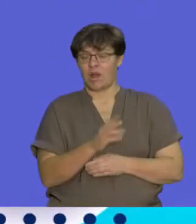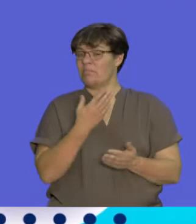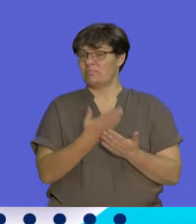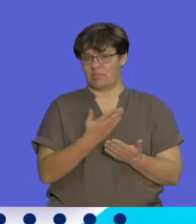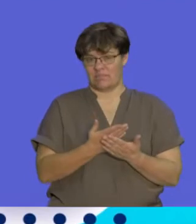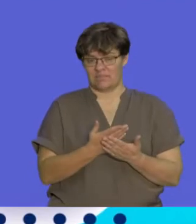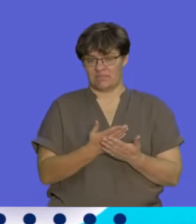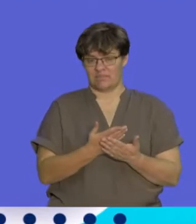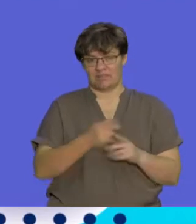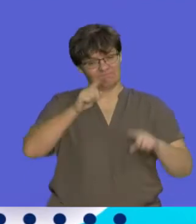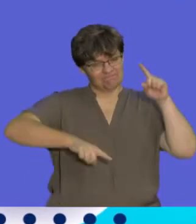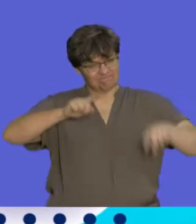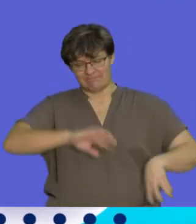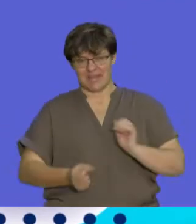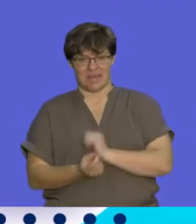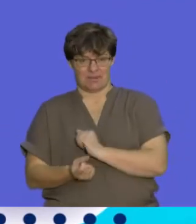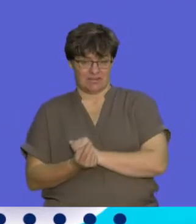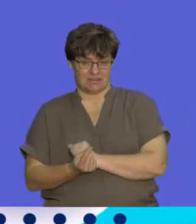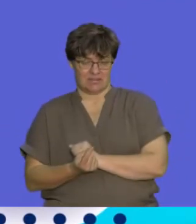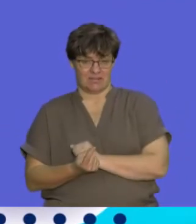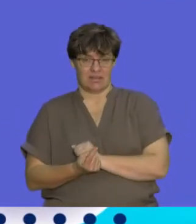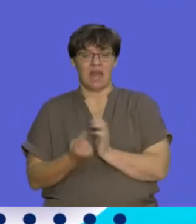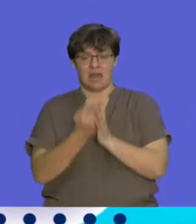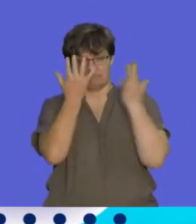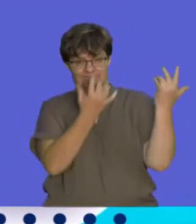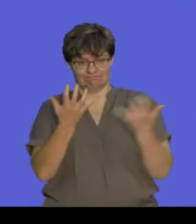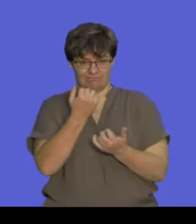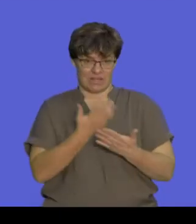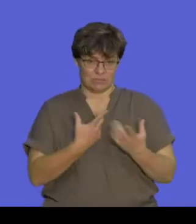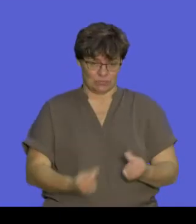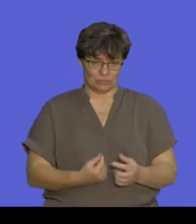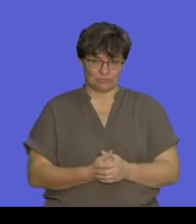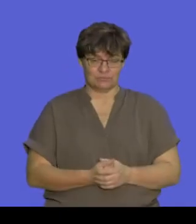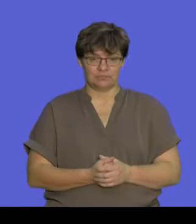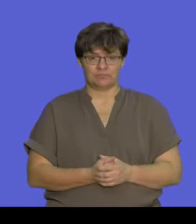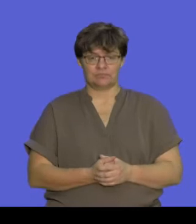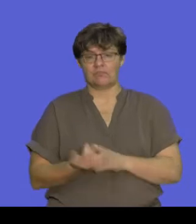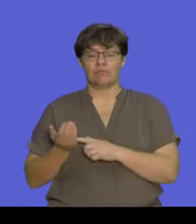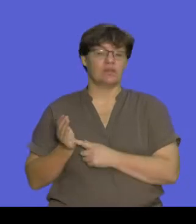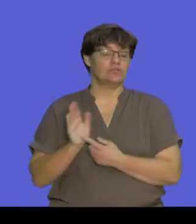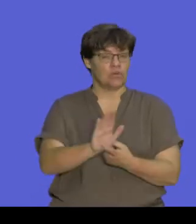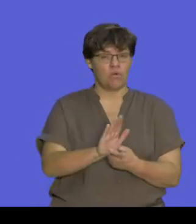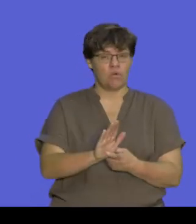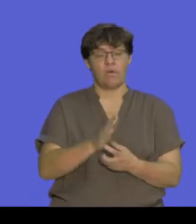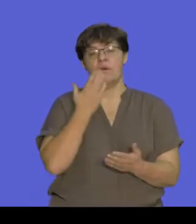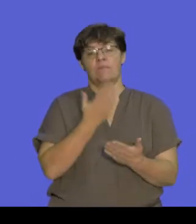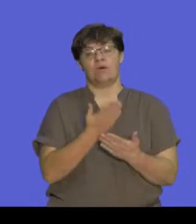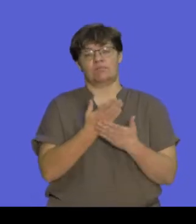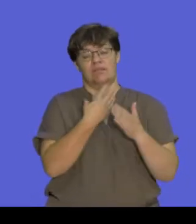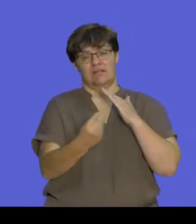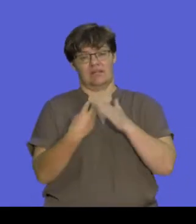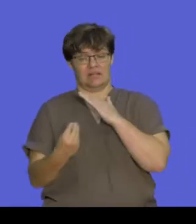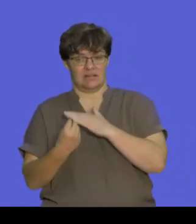of various things taking place, and we can do some calculations. So it illustrates all the possible outcomes